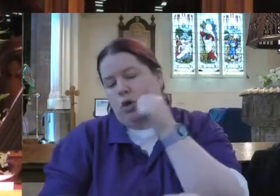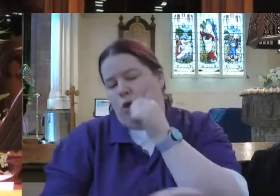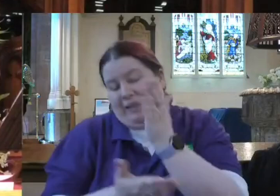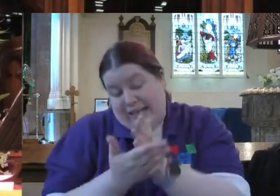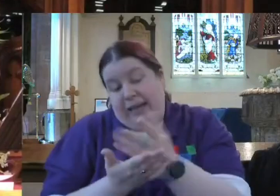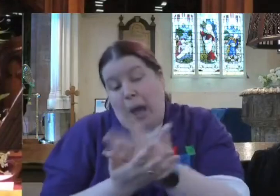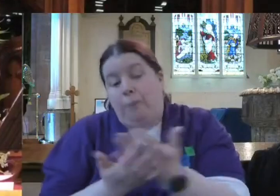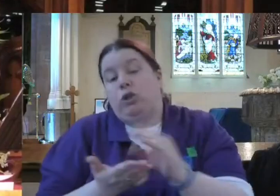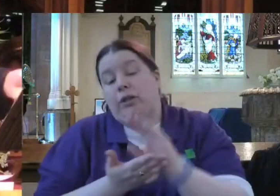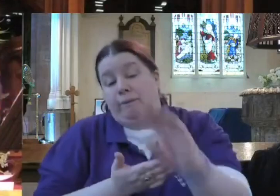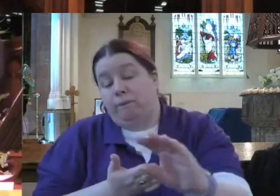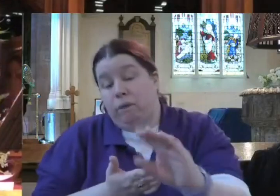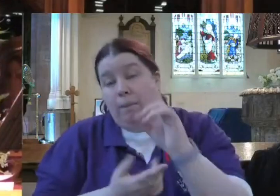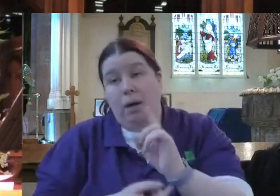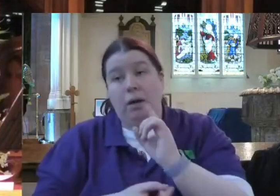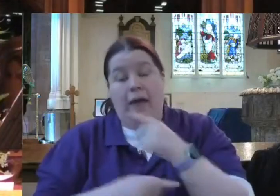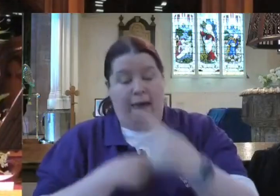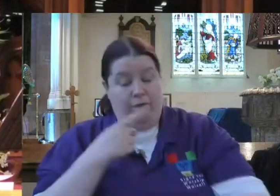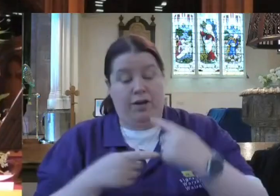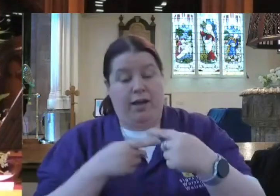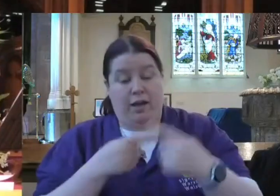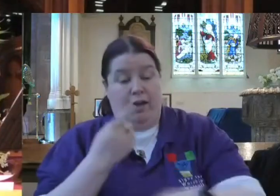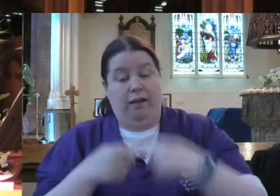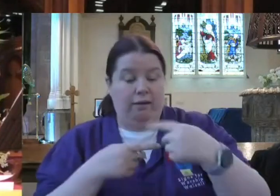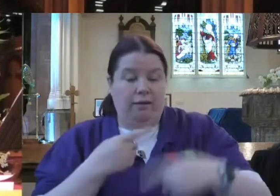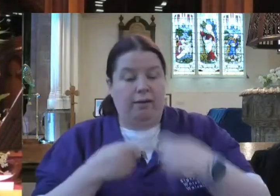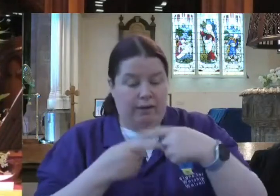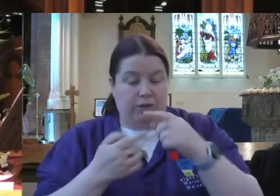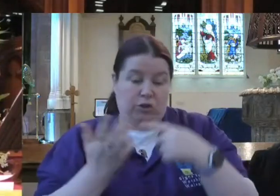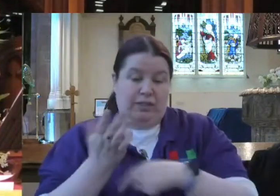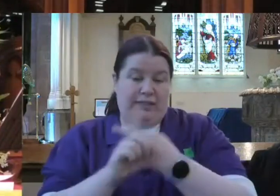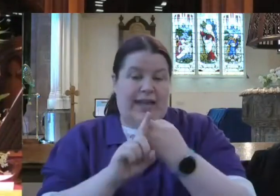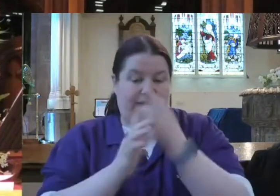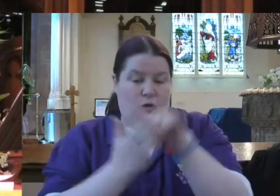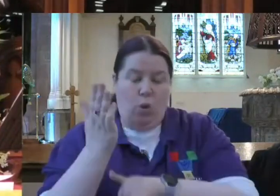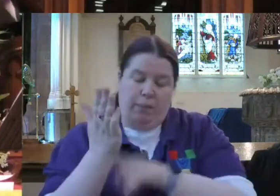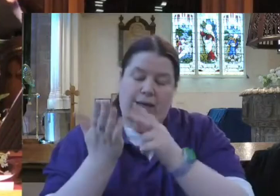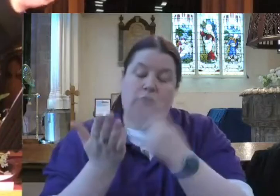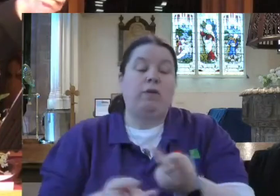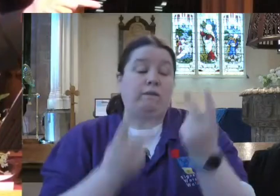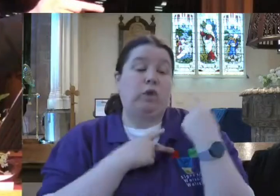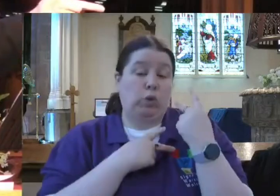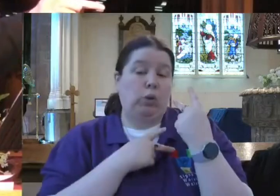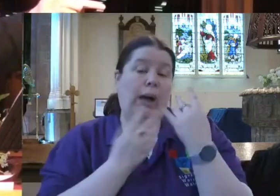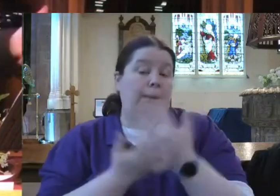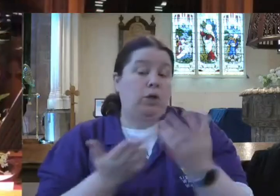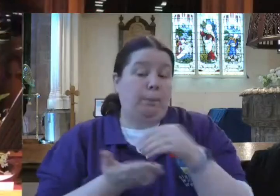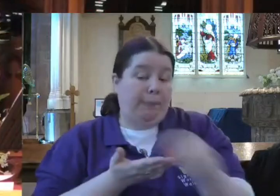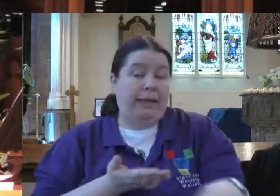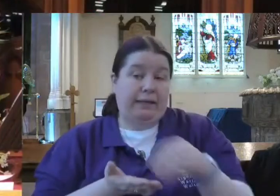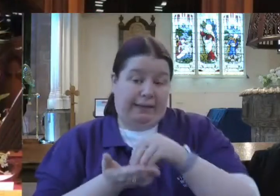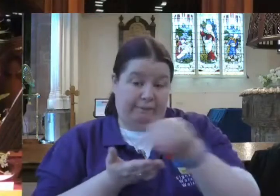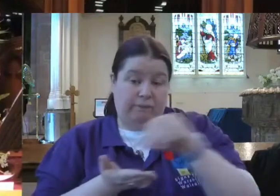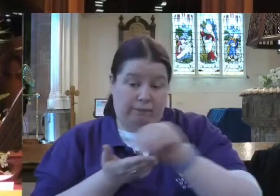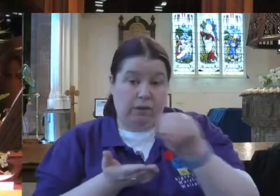give. But it also means that every year when I do my tax return, I can actually review what I give. That means I